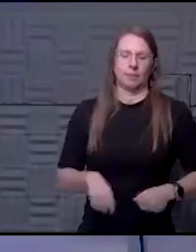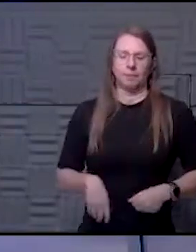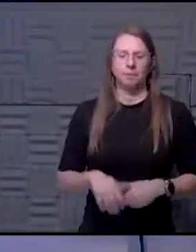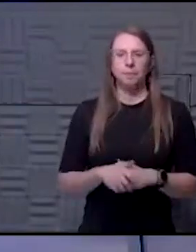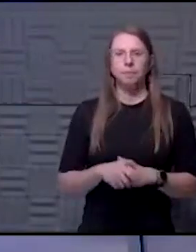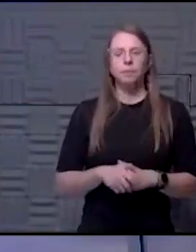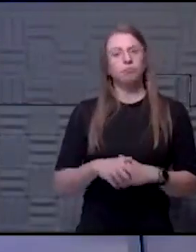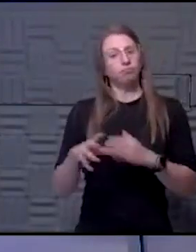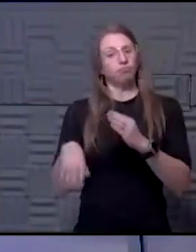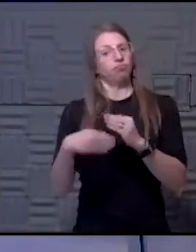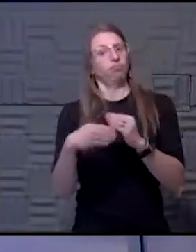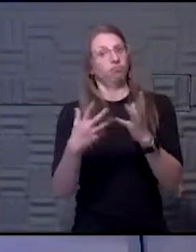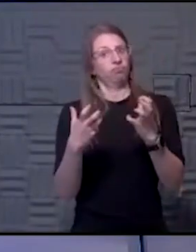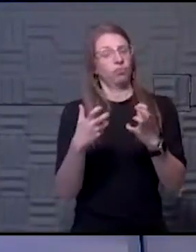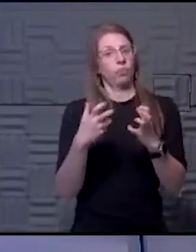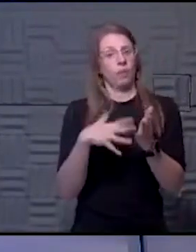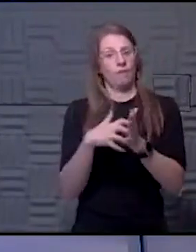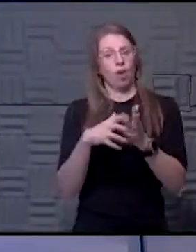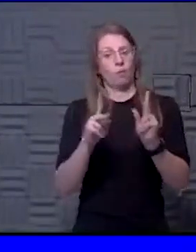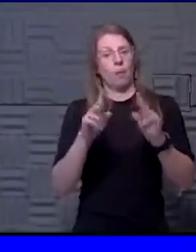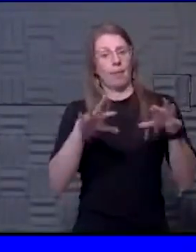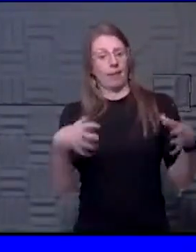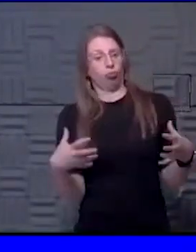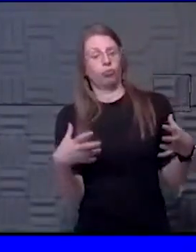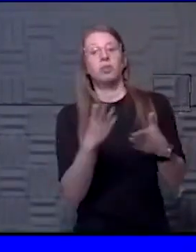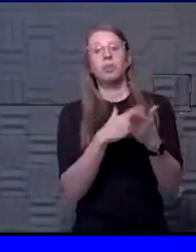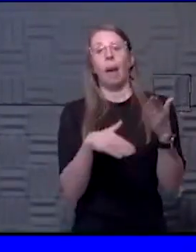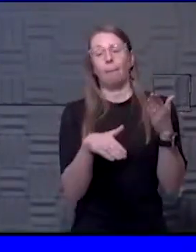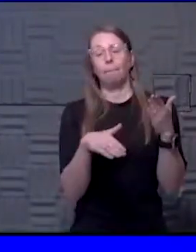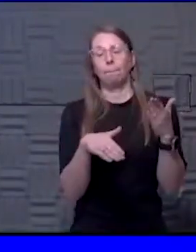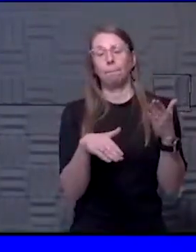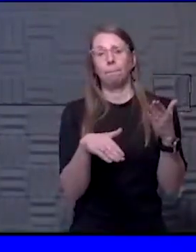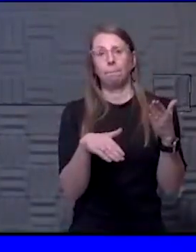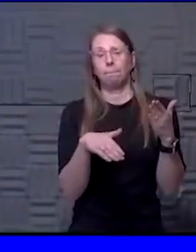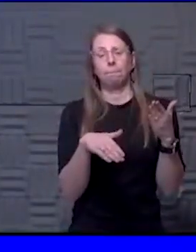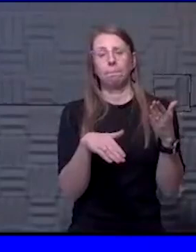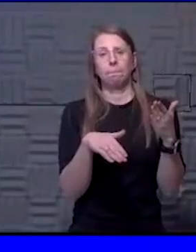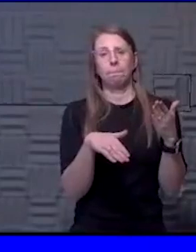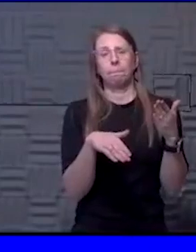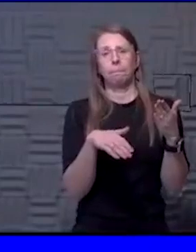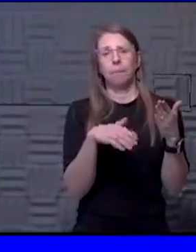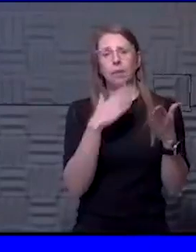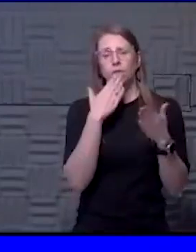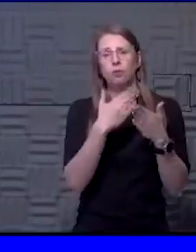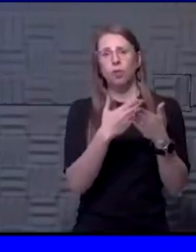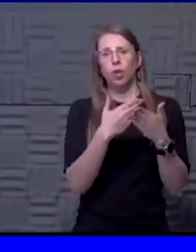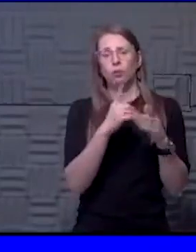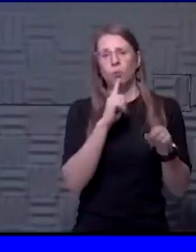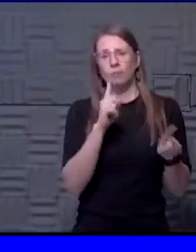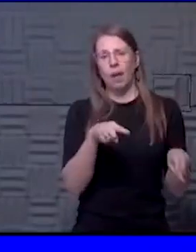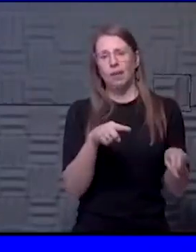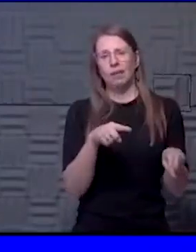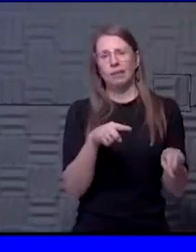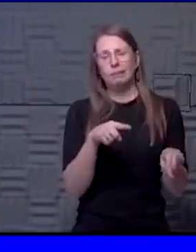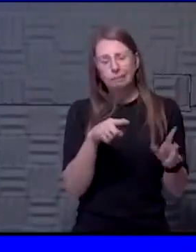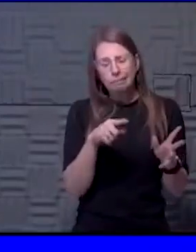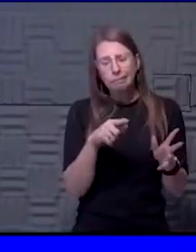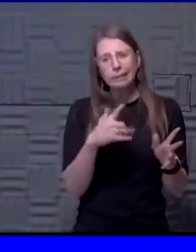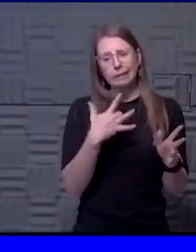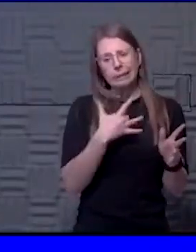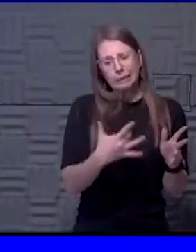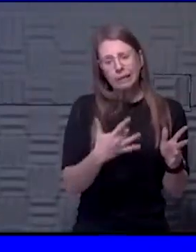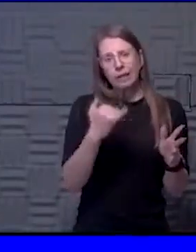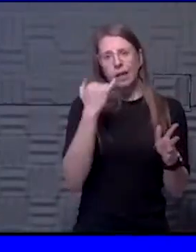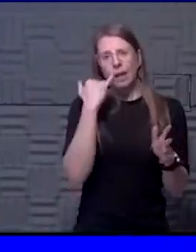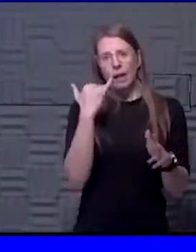I would just add, these vulnerable populations, some of them are not going to get a good response, most likely, from the vaccine if they're